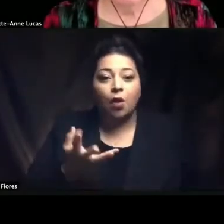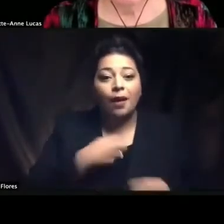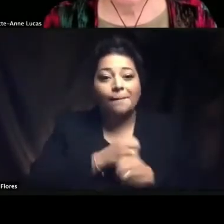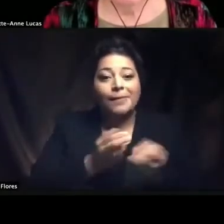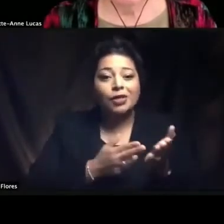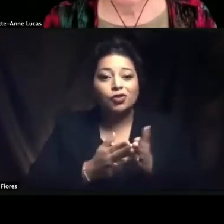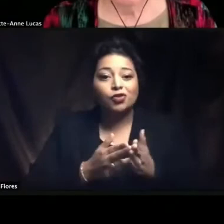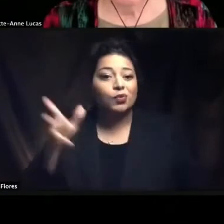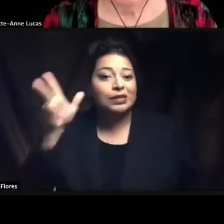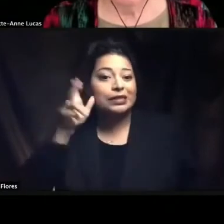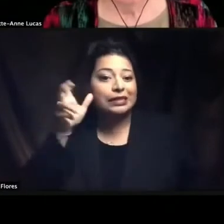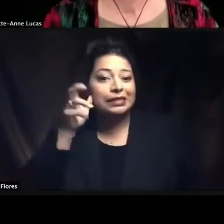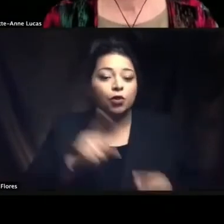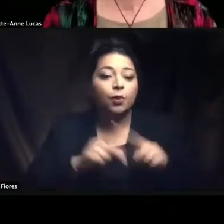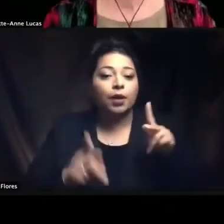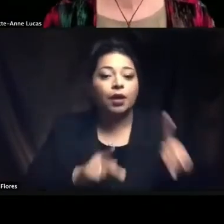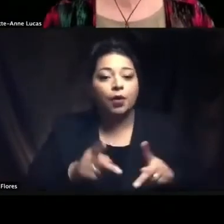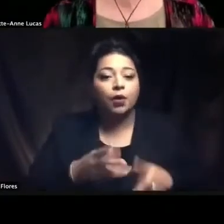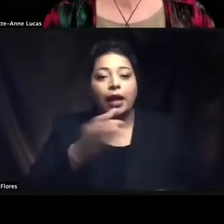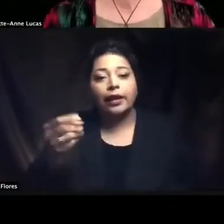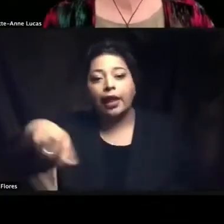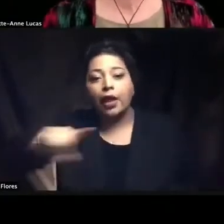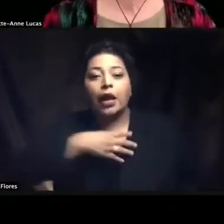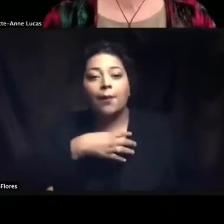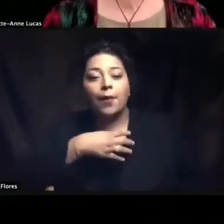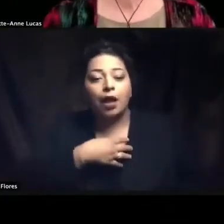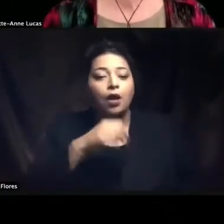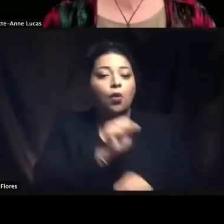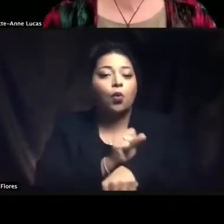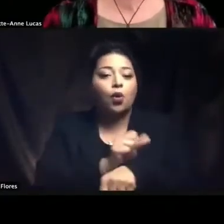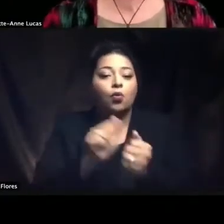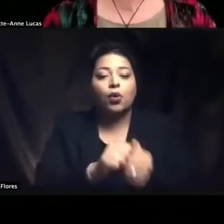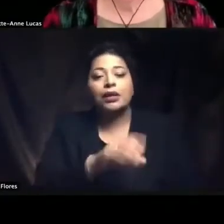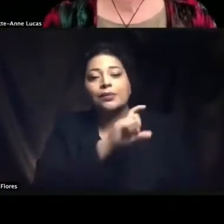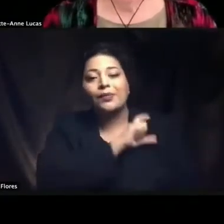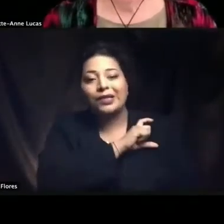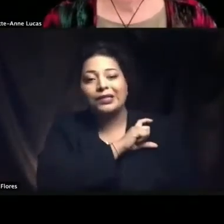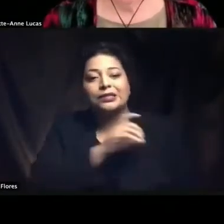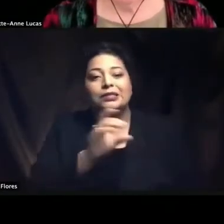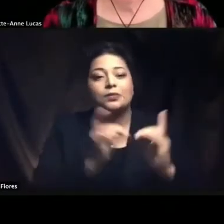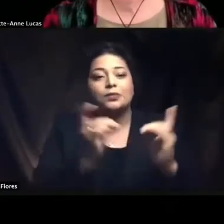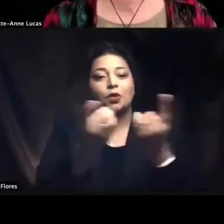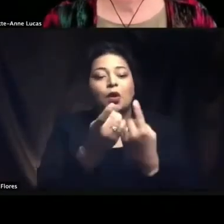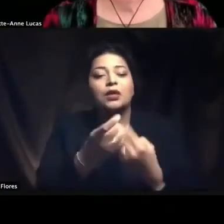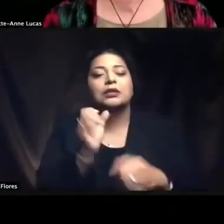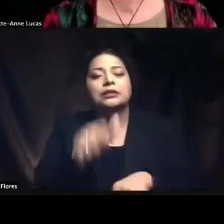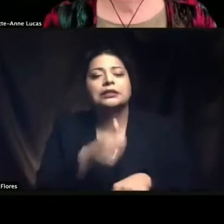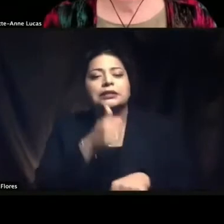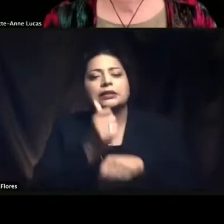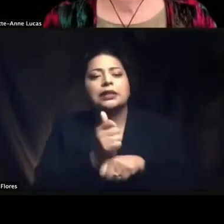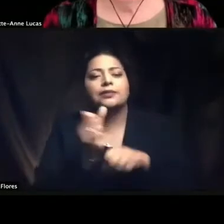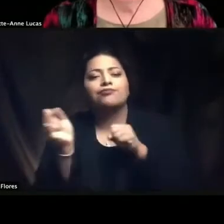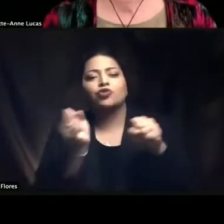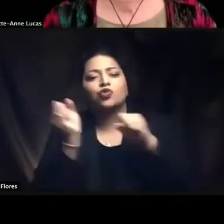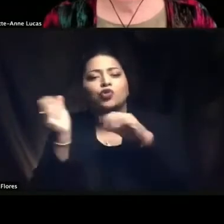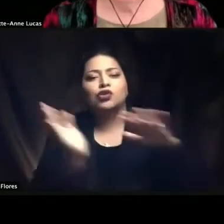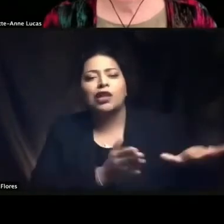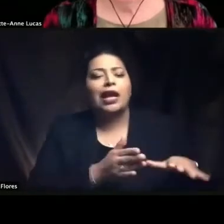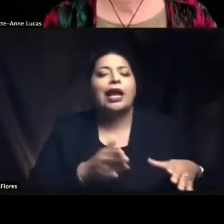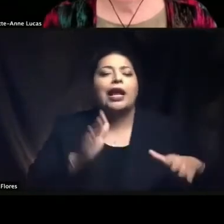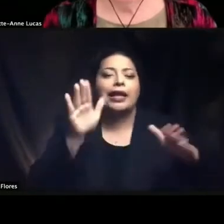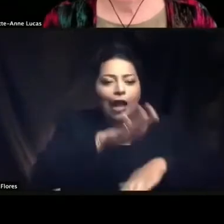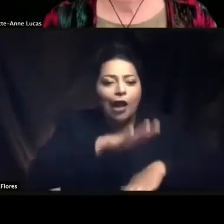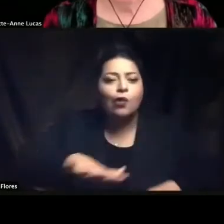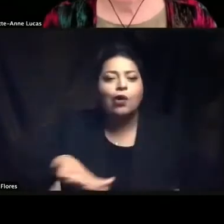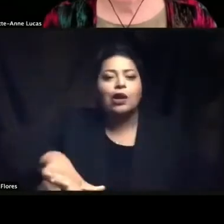continuously heard. We want to continue to work with our police department by implementing a strategic area of making sure that the visually